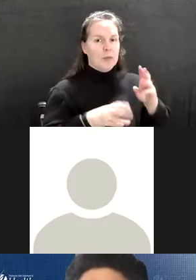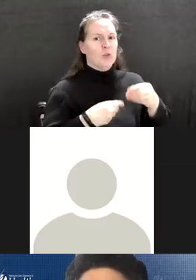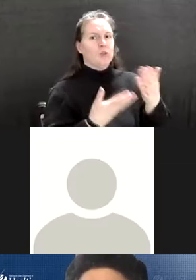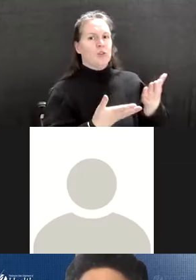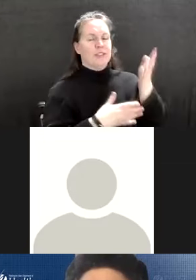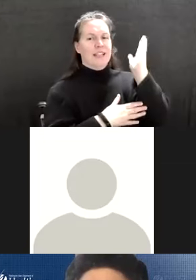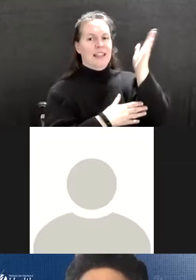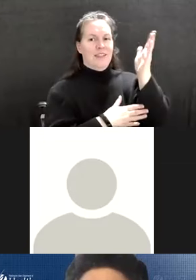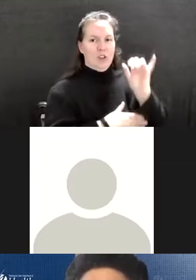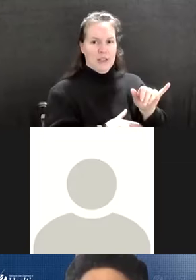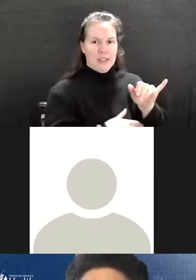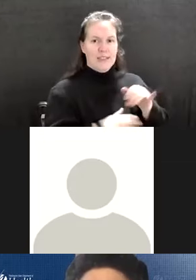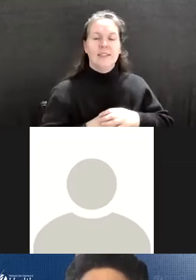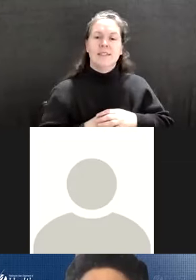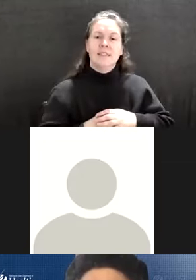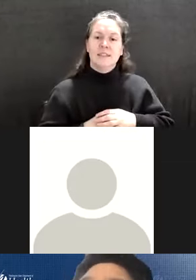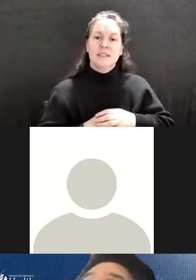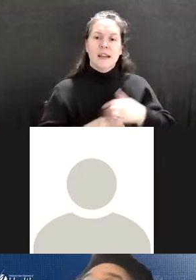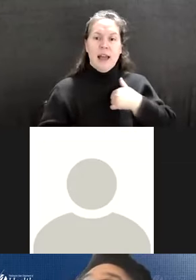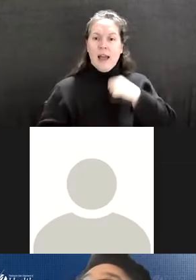So, and I don't have